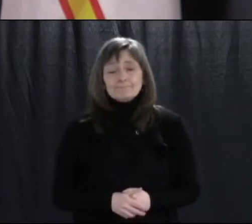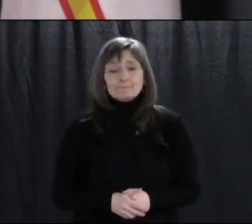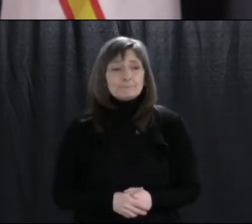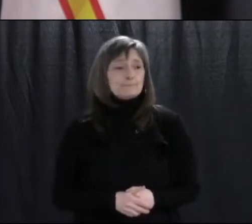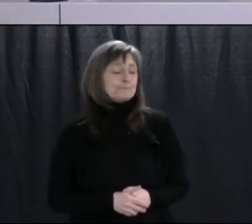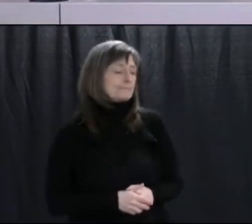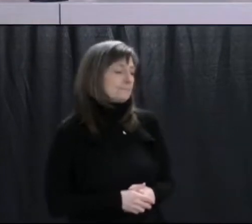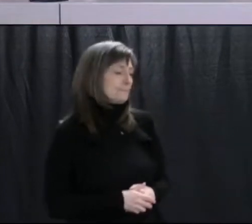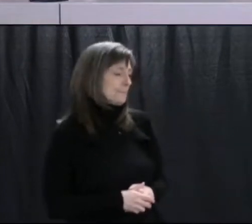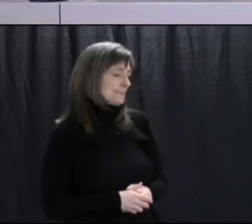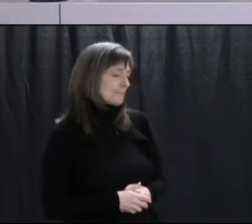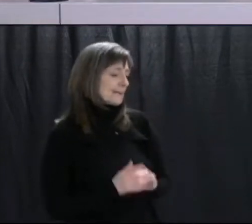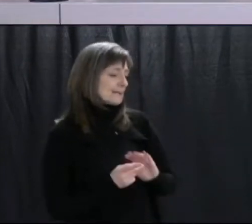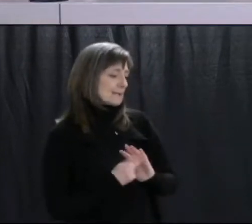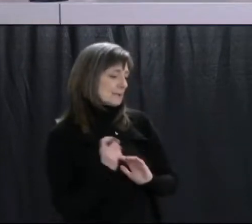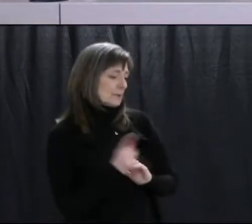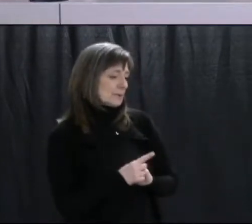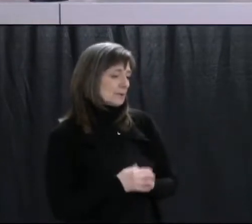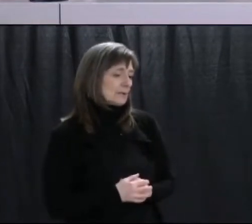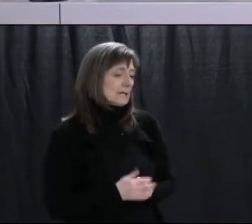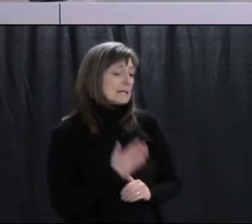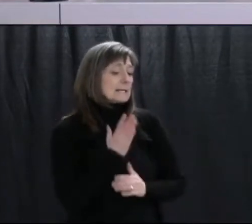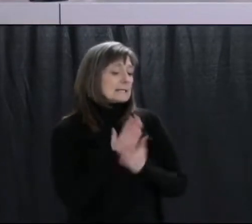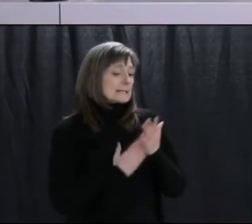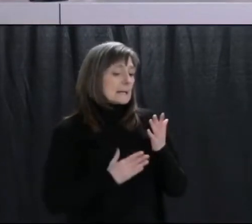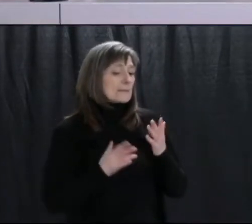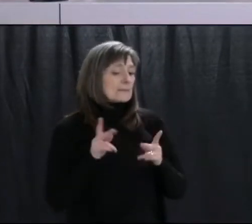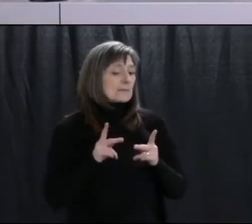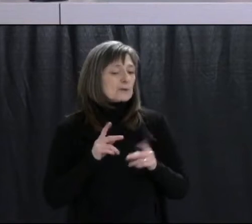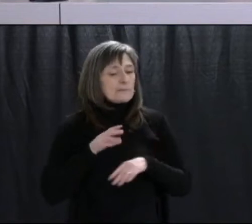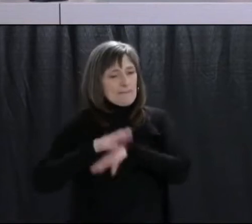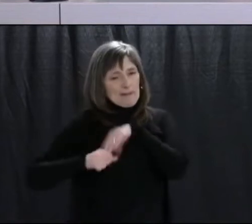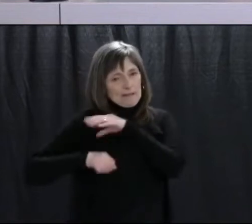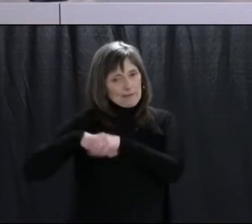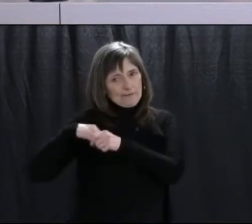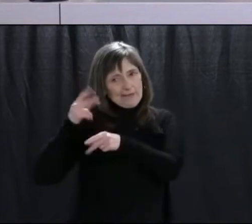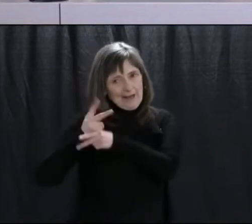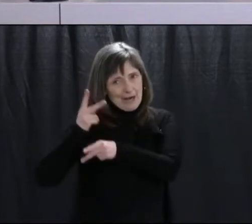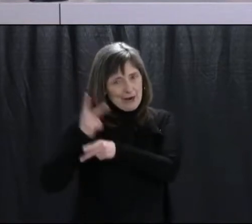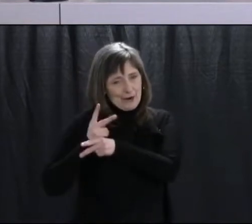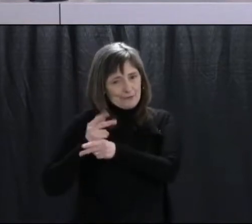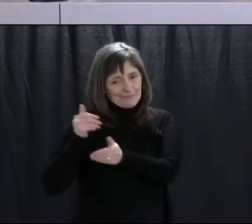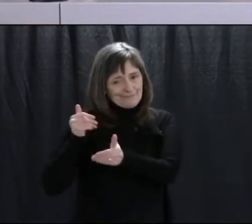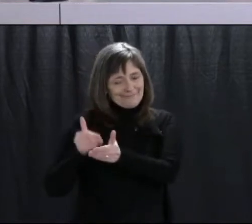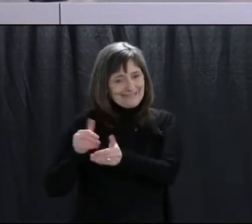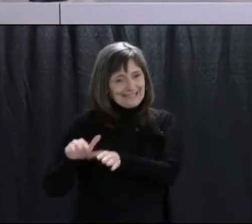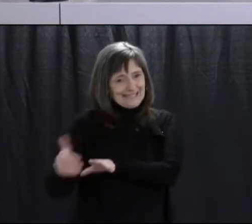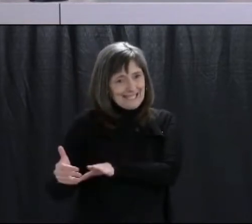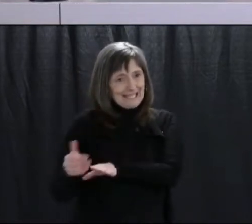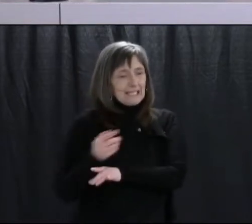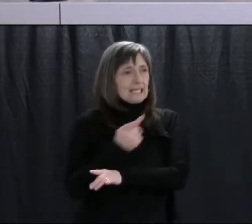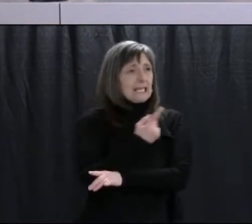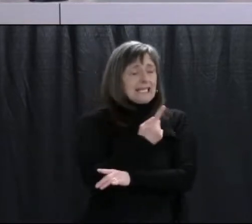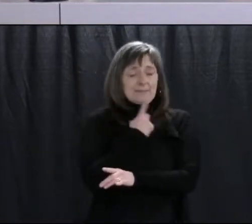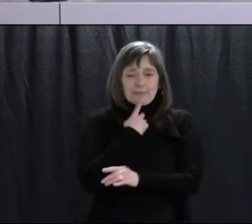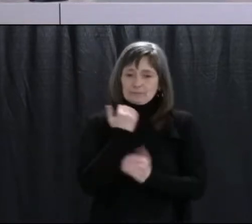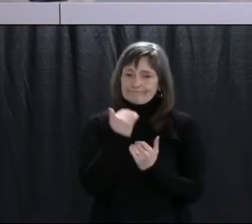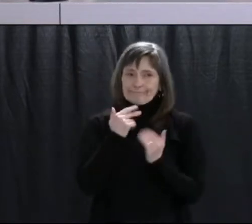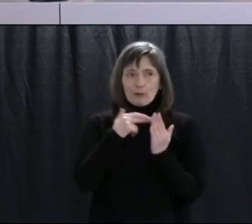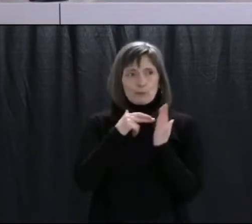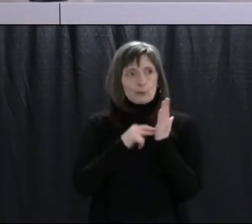As a follow-up, there are also people in palliative care. I was talking to one family who's been told only one family member is allowed to